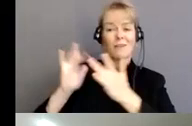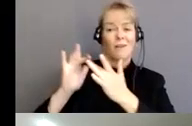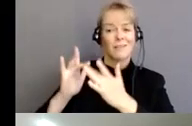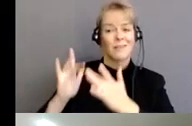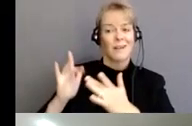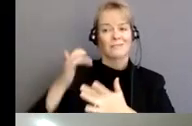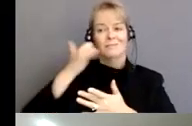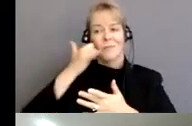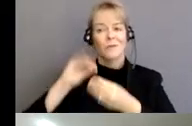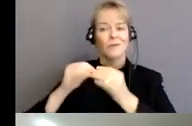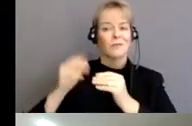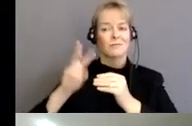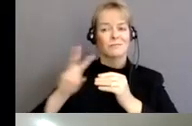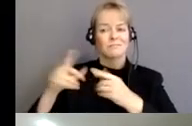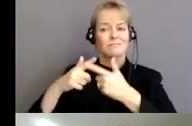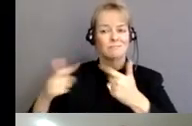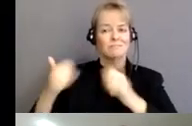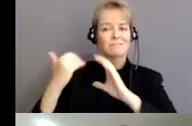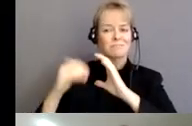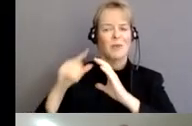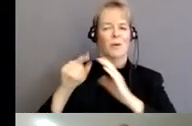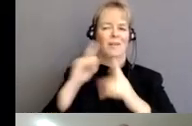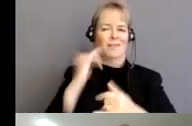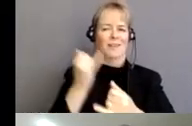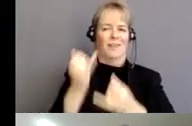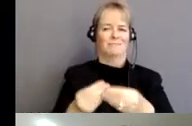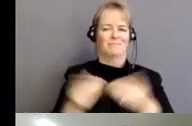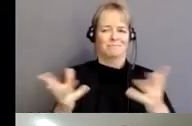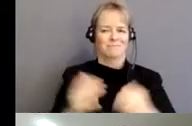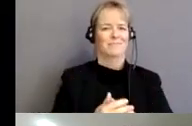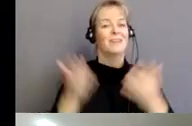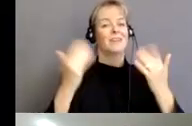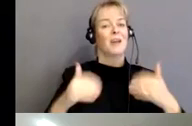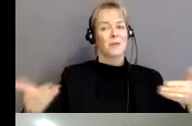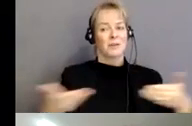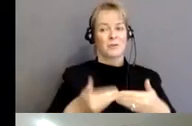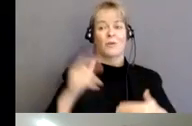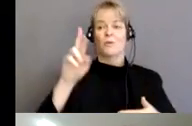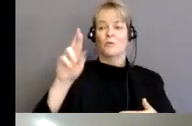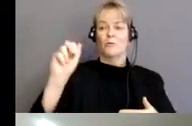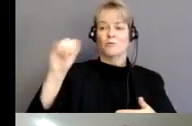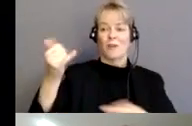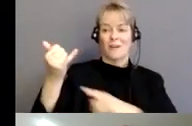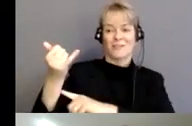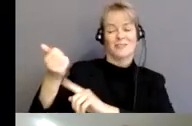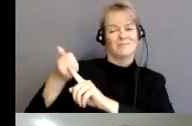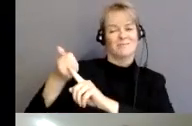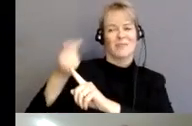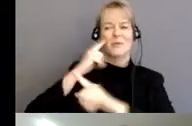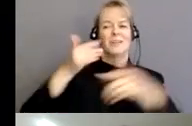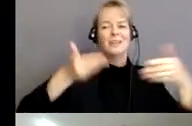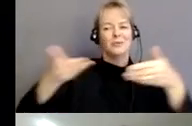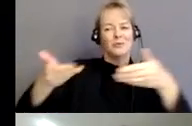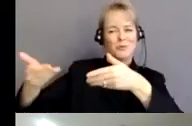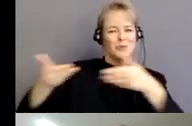to introduce the colleagues from the Ontario Securities Commission. Raj will do a short introduction, welcoming everybody,